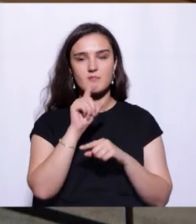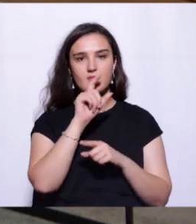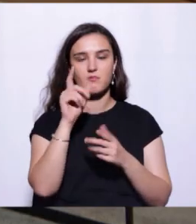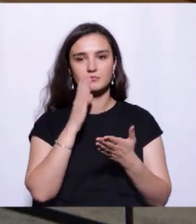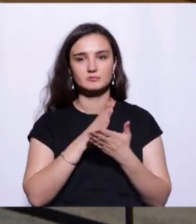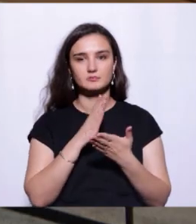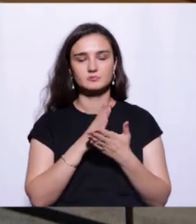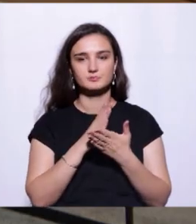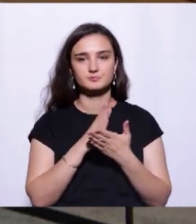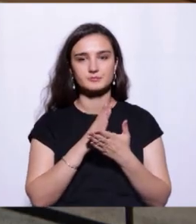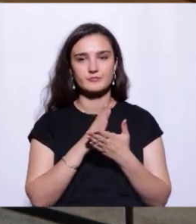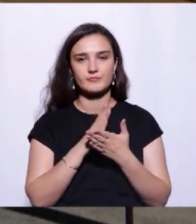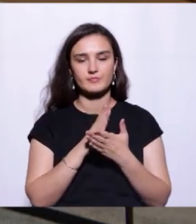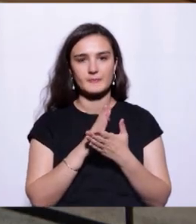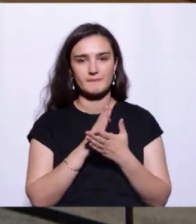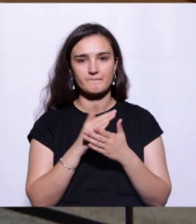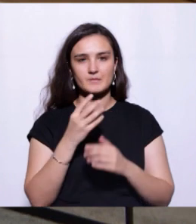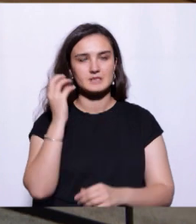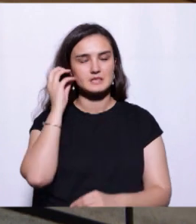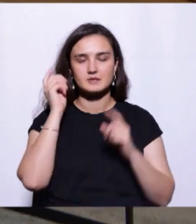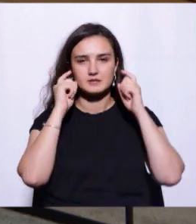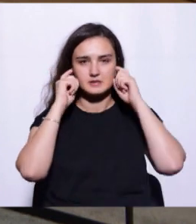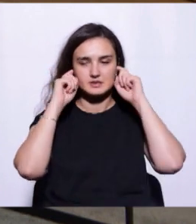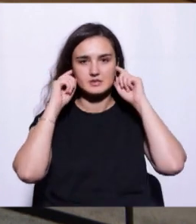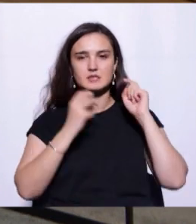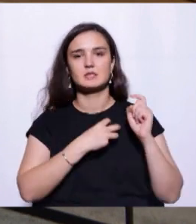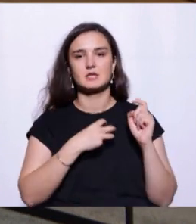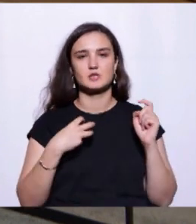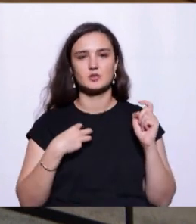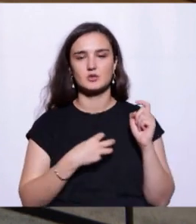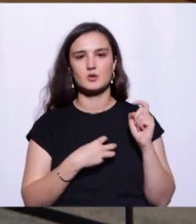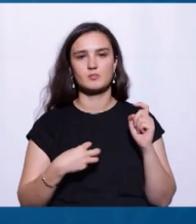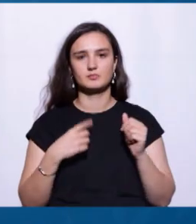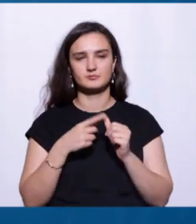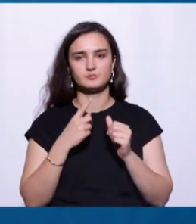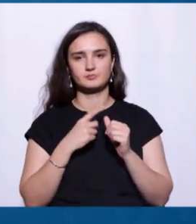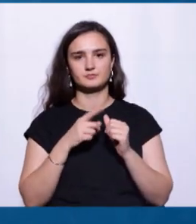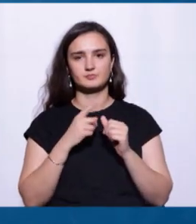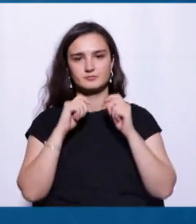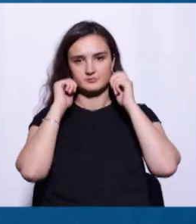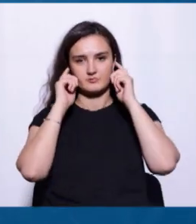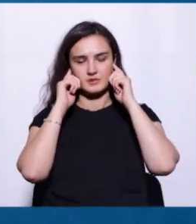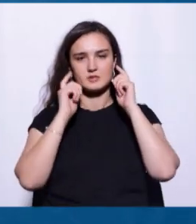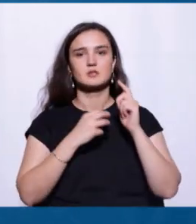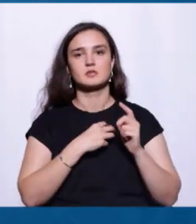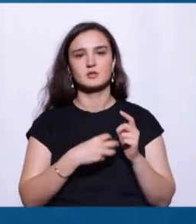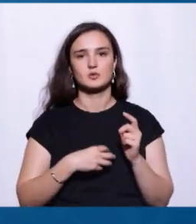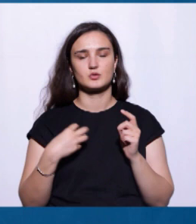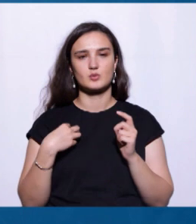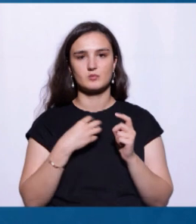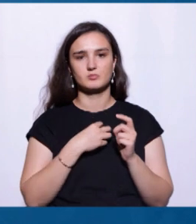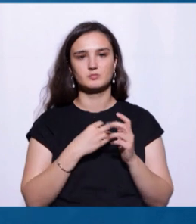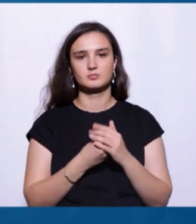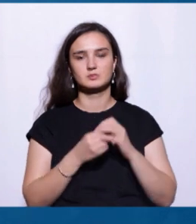is stethoscope. Stethoscope is a noun, and in Georgian it means stethoscopy.